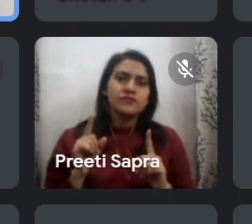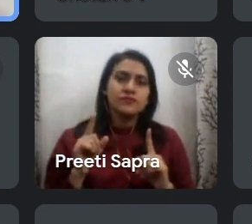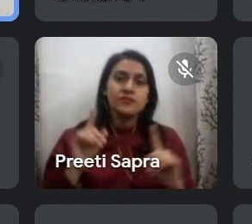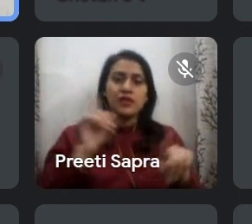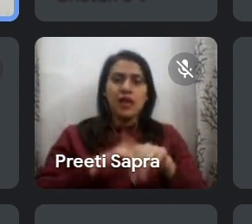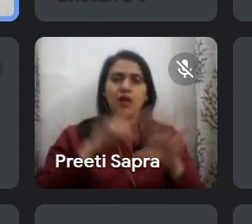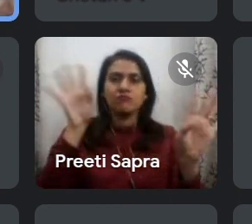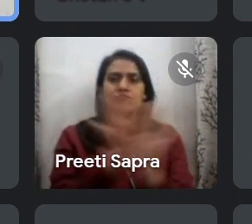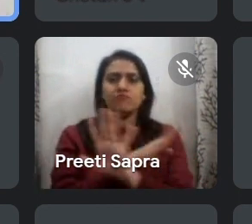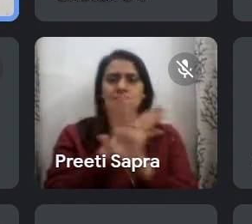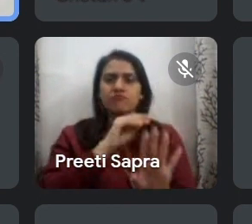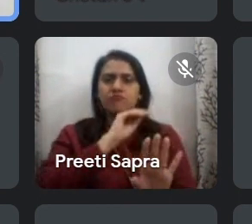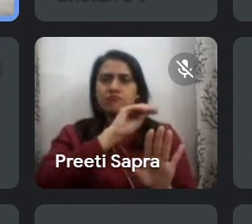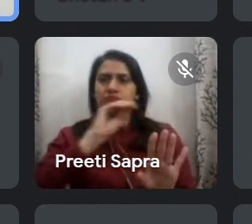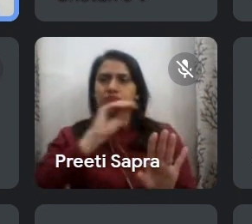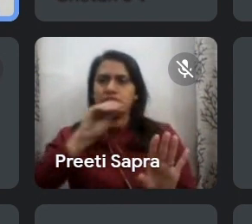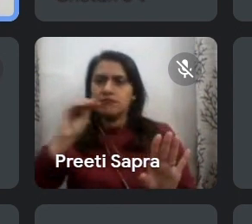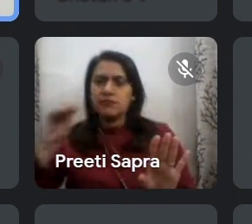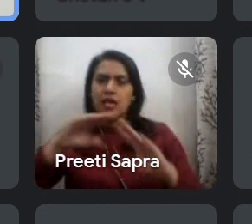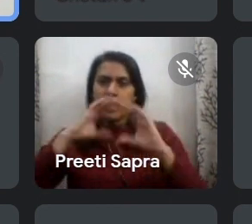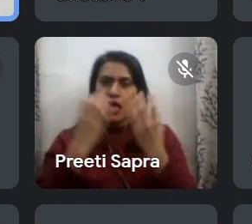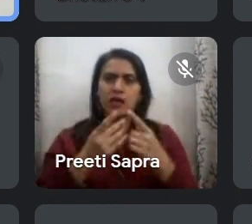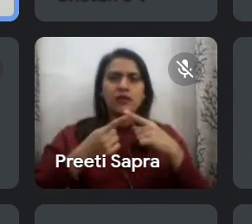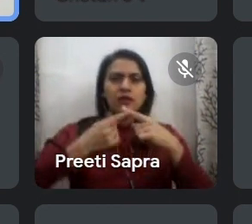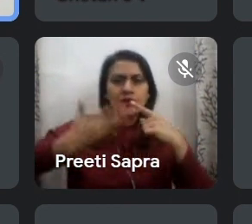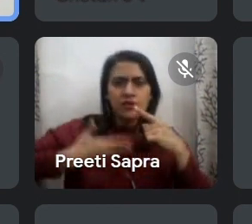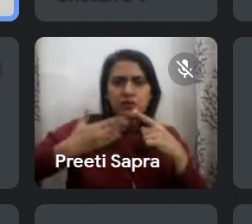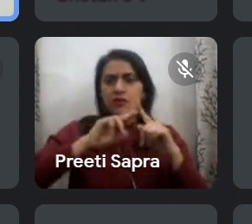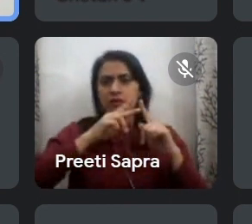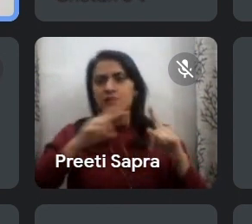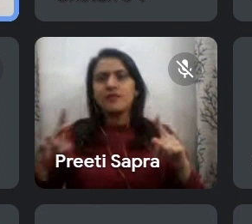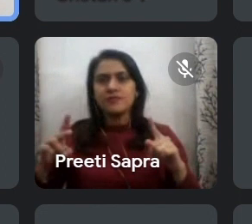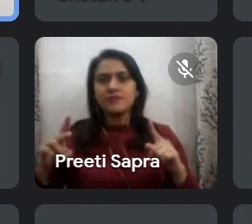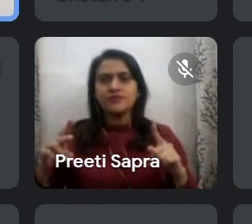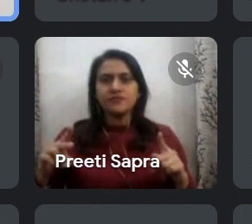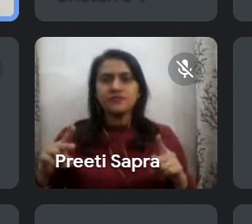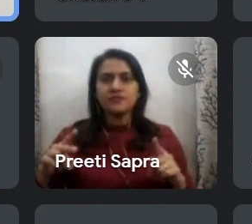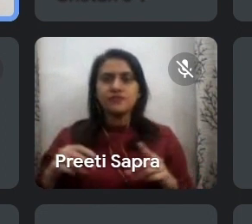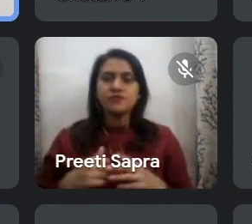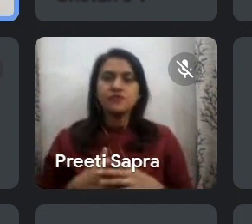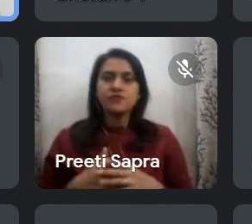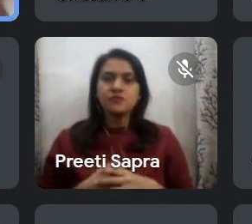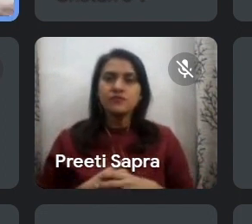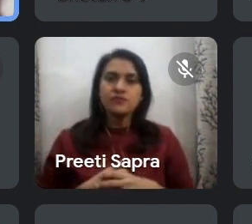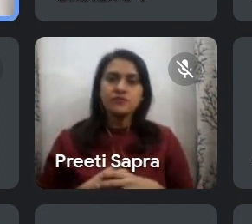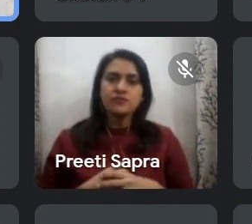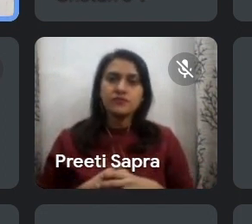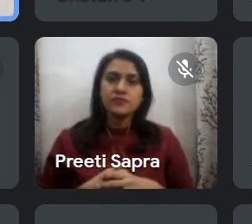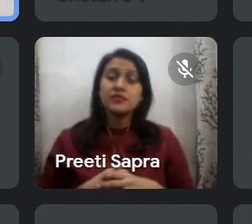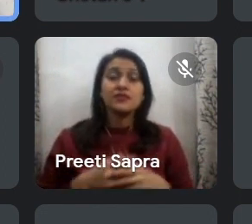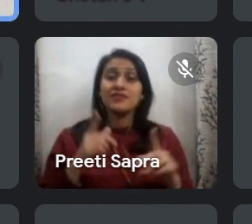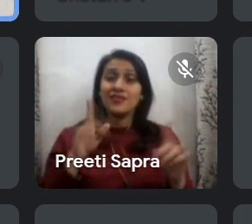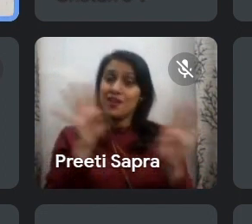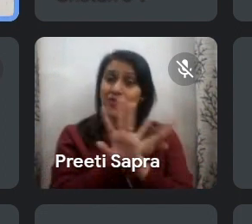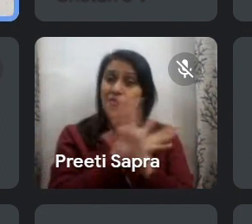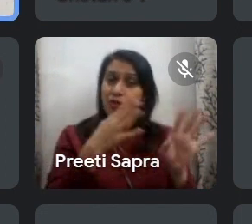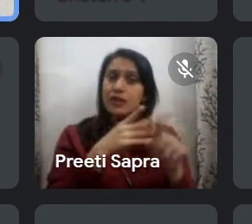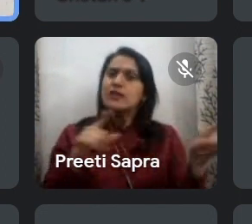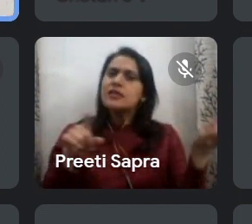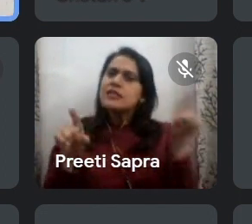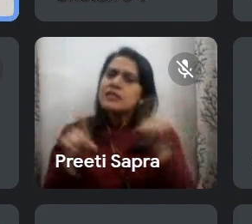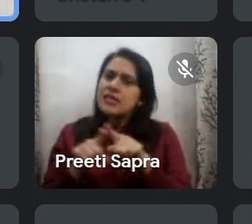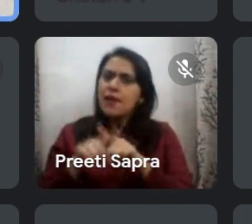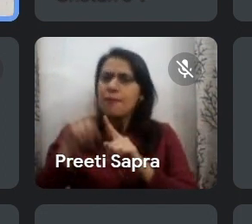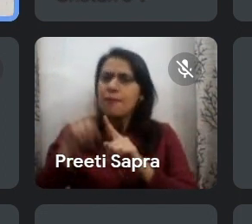things that I need to do, like going to class, teaching class, all these things. So the same way you block out time for obligations, you can block out